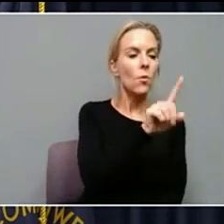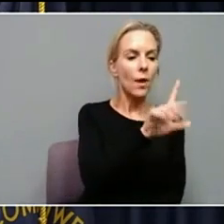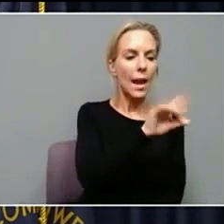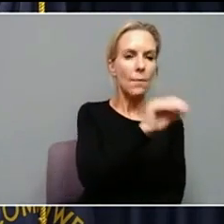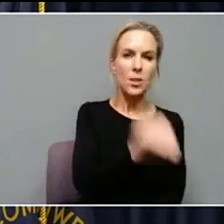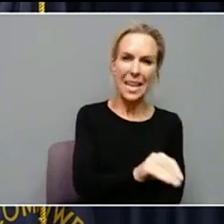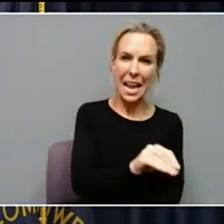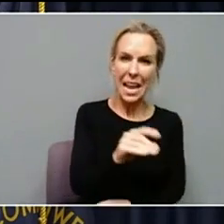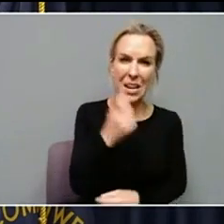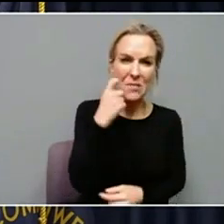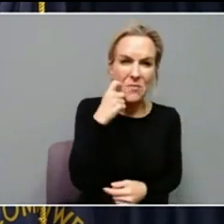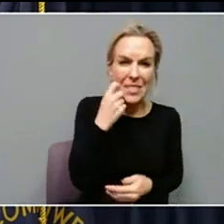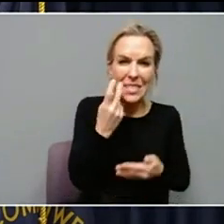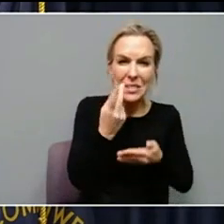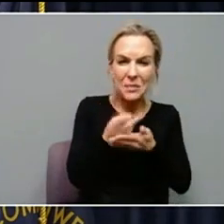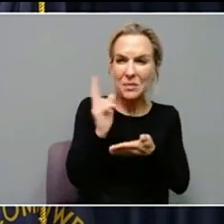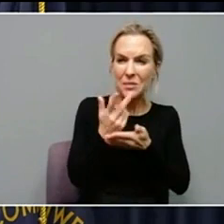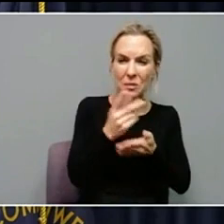to